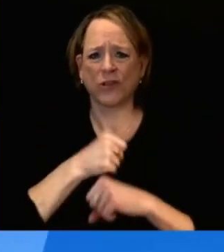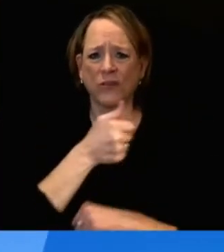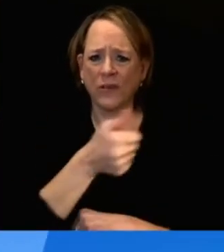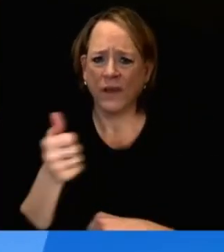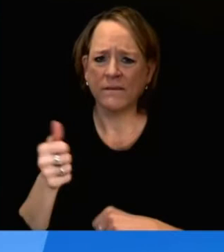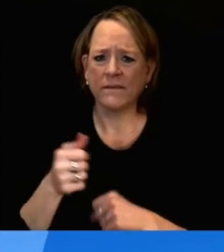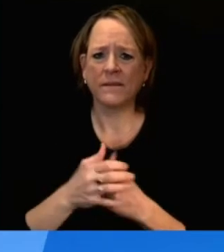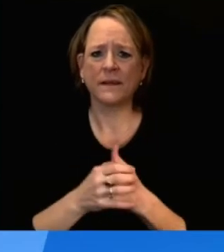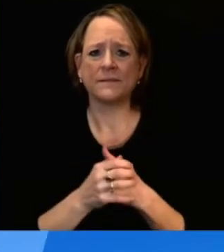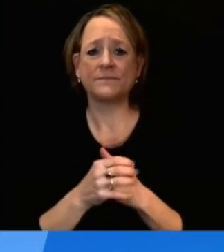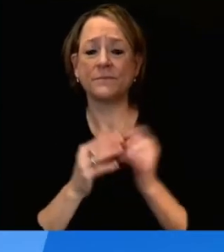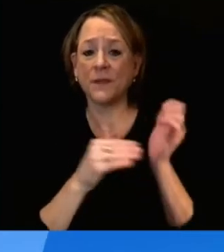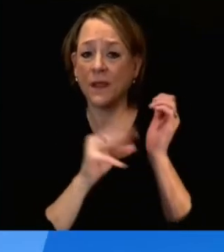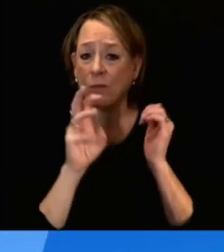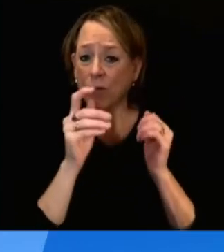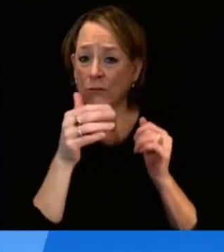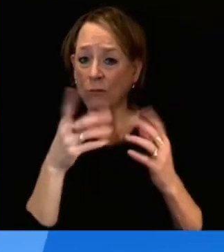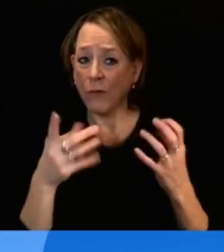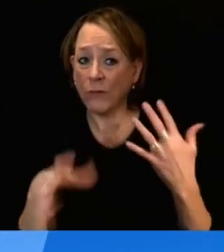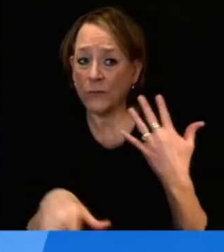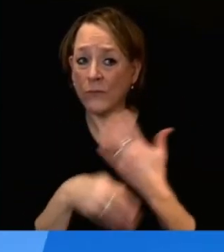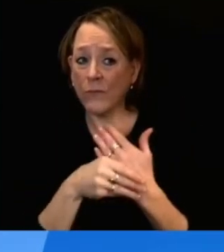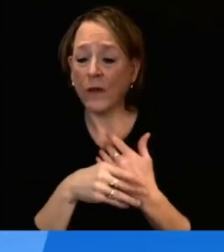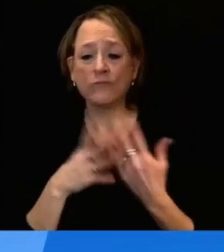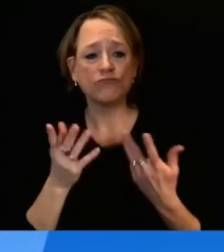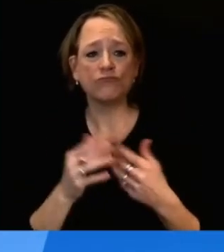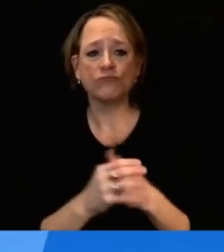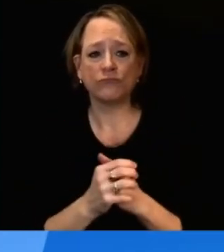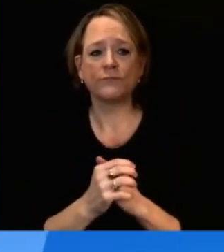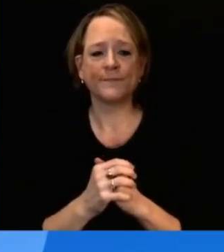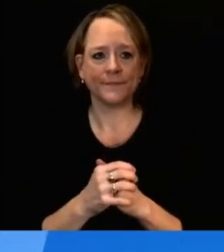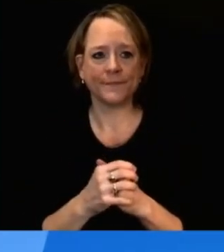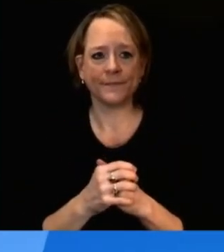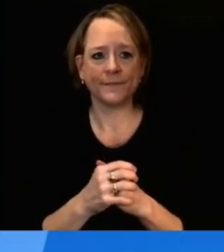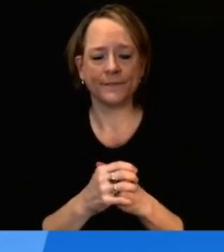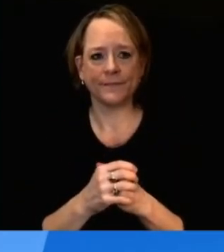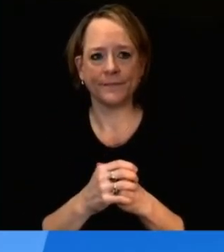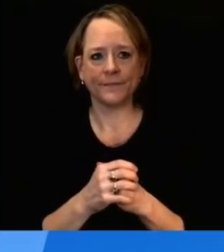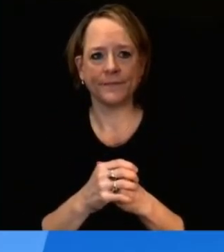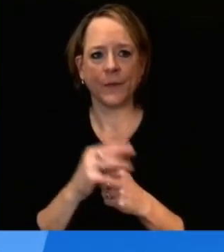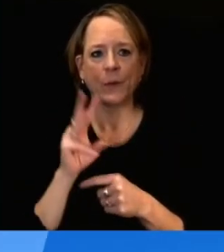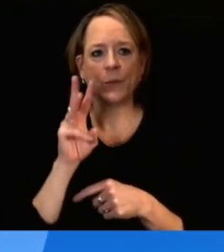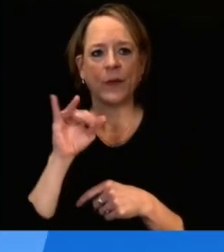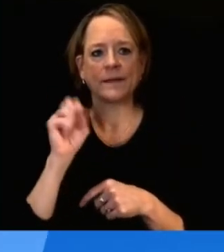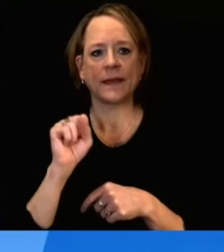Thank you both. And moving on now to Alex Moe from WisBusiness.com. Alex?